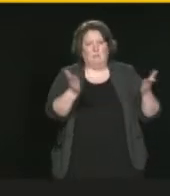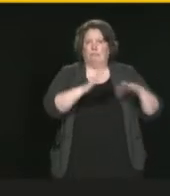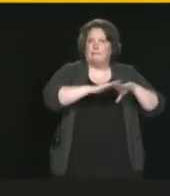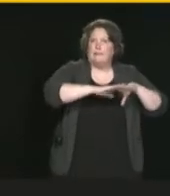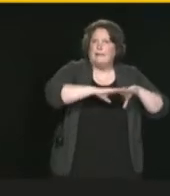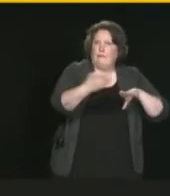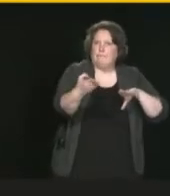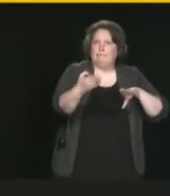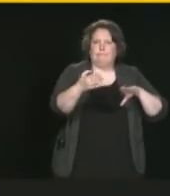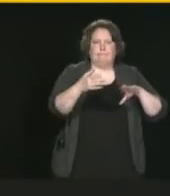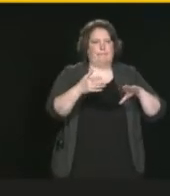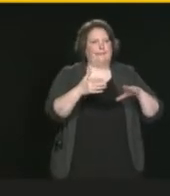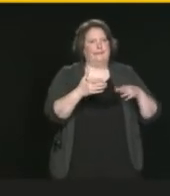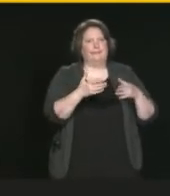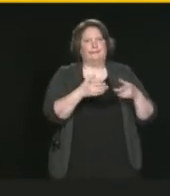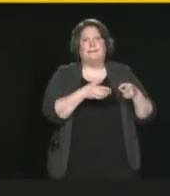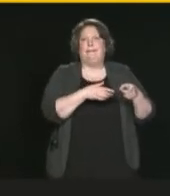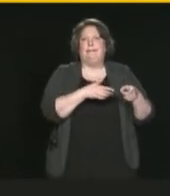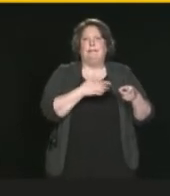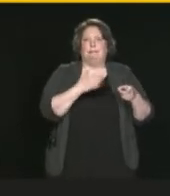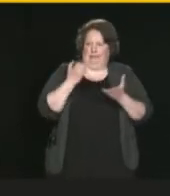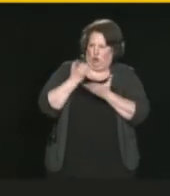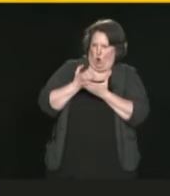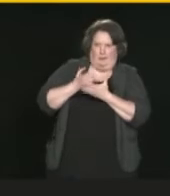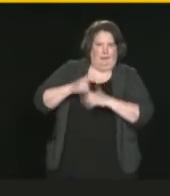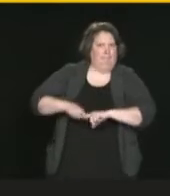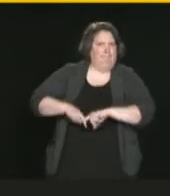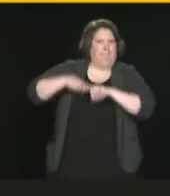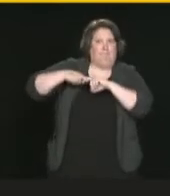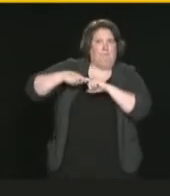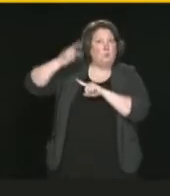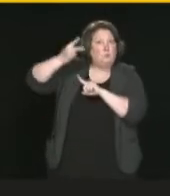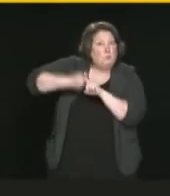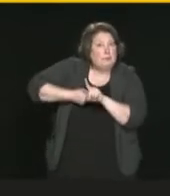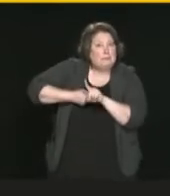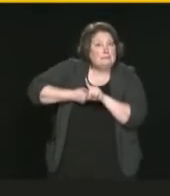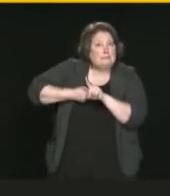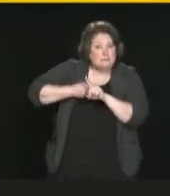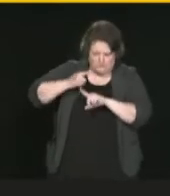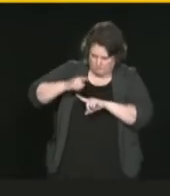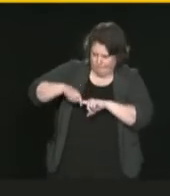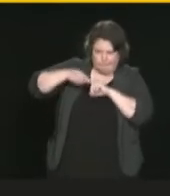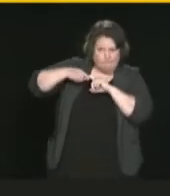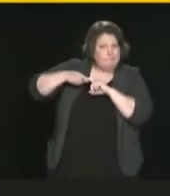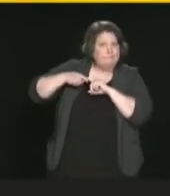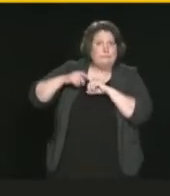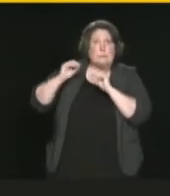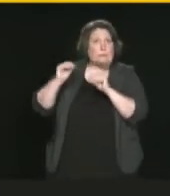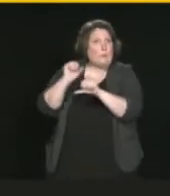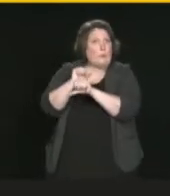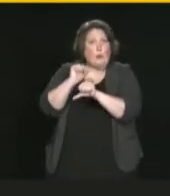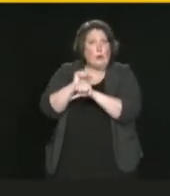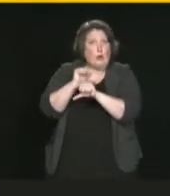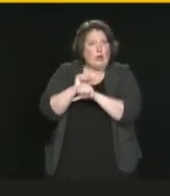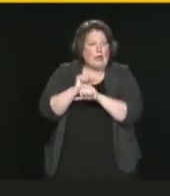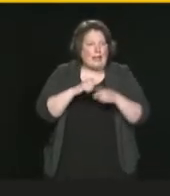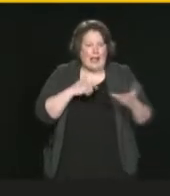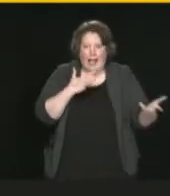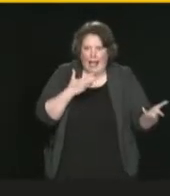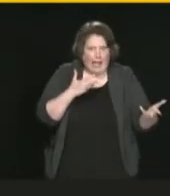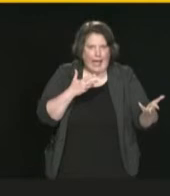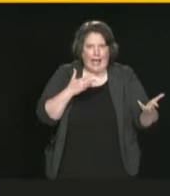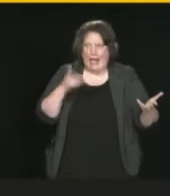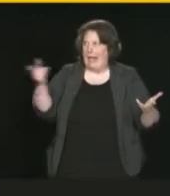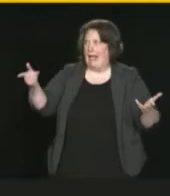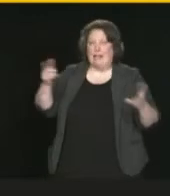The economy was at a standstill for 2 months, and people no longer had an attachment